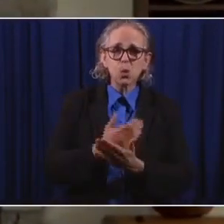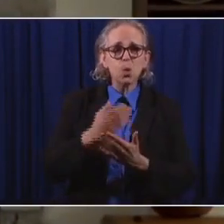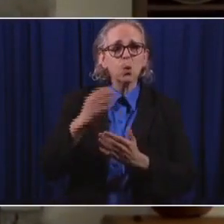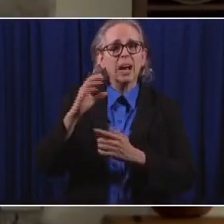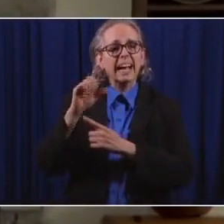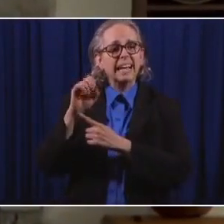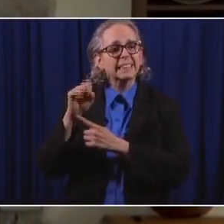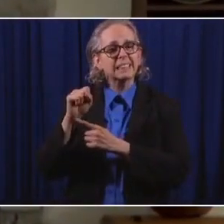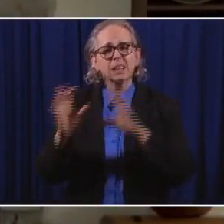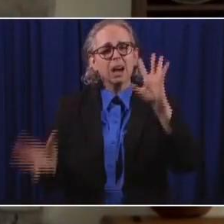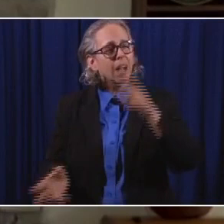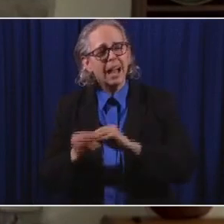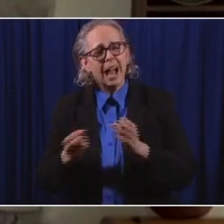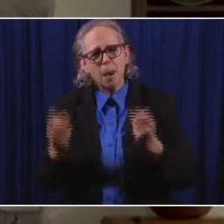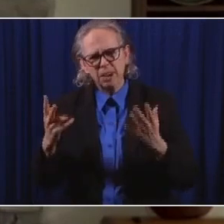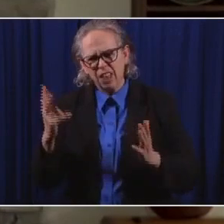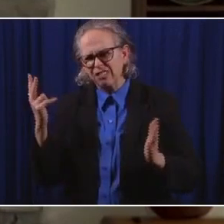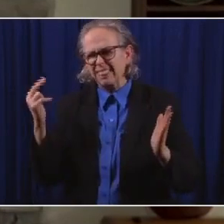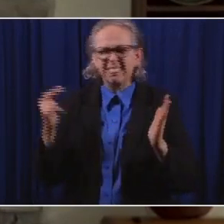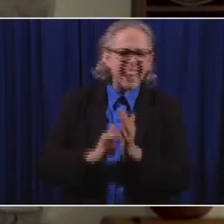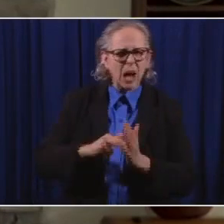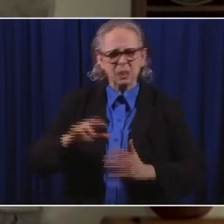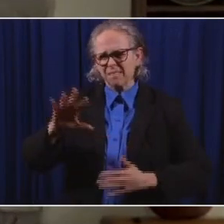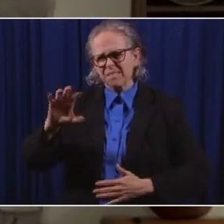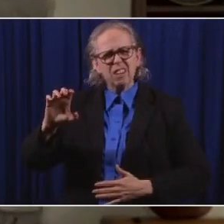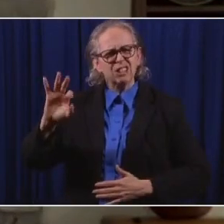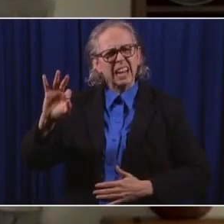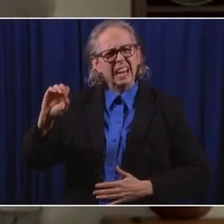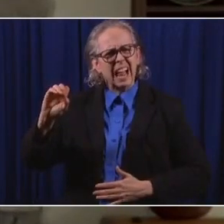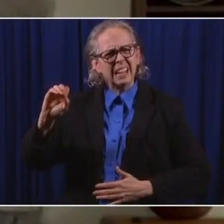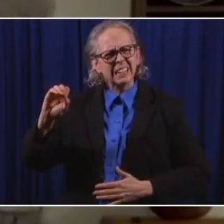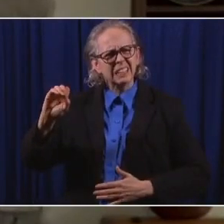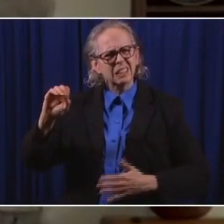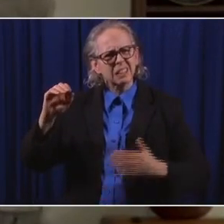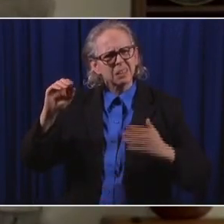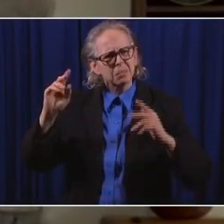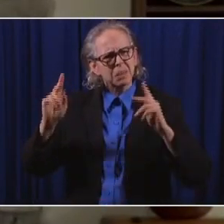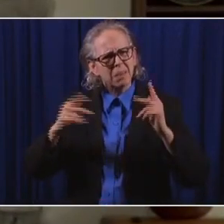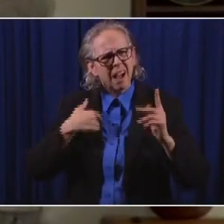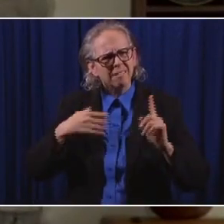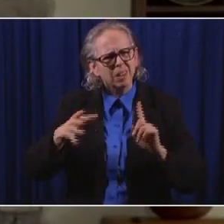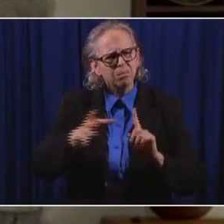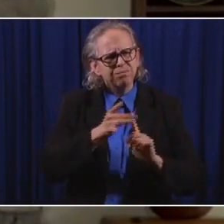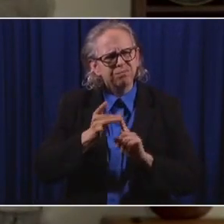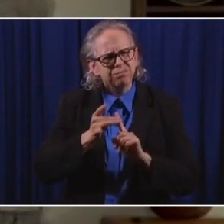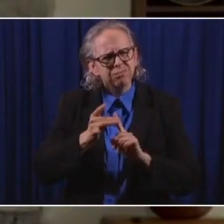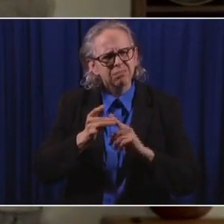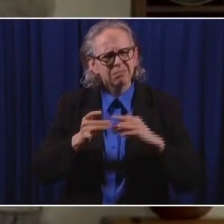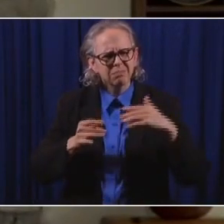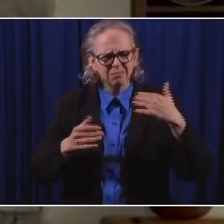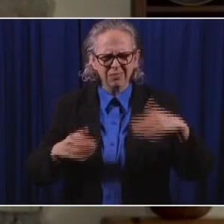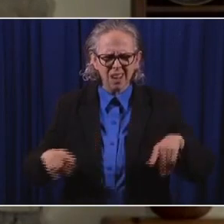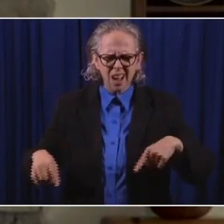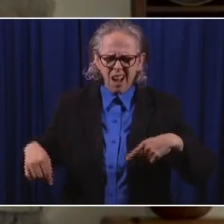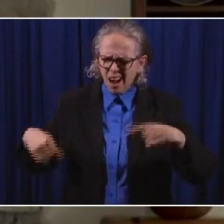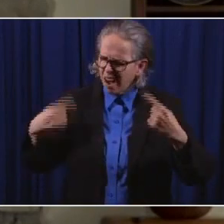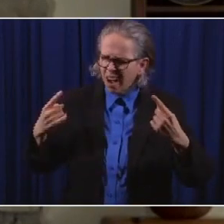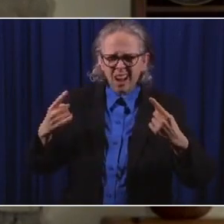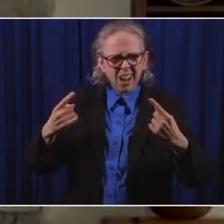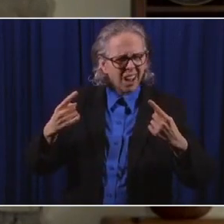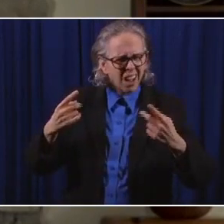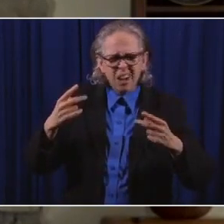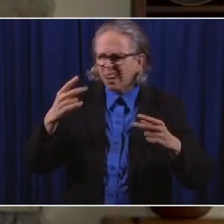3,590 new cases today. This is by far the highest number of cases we have ever seen during the